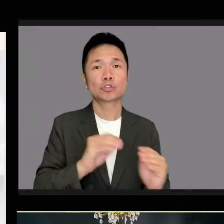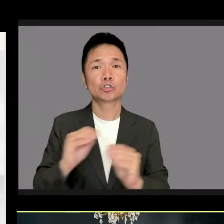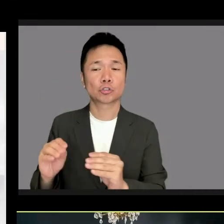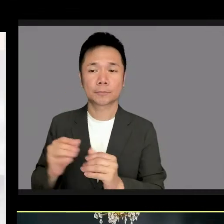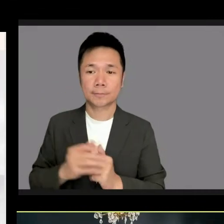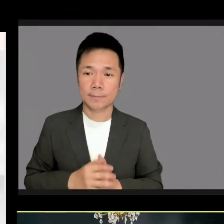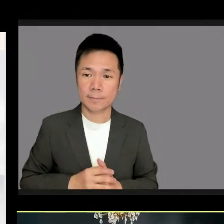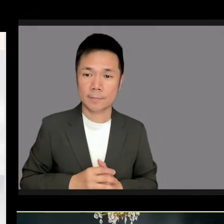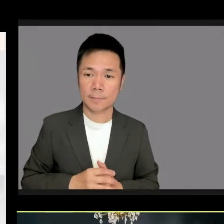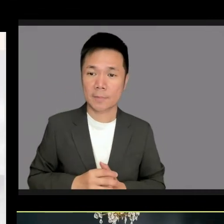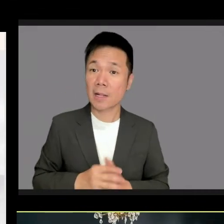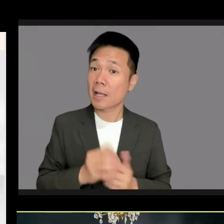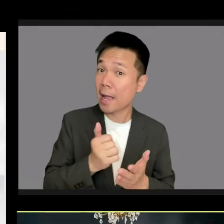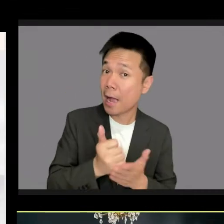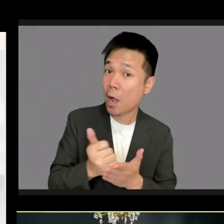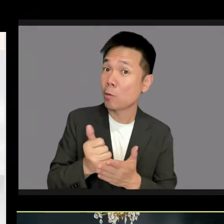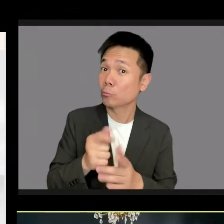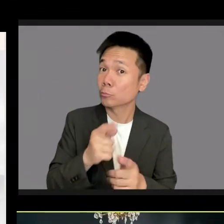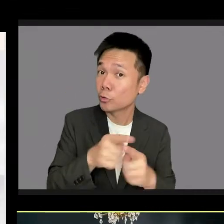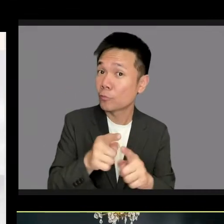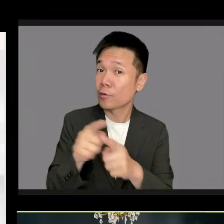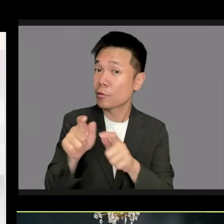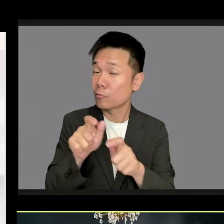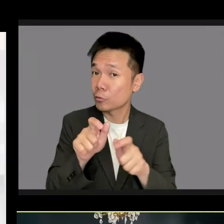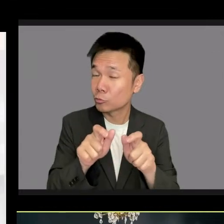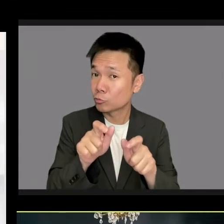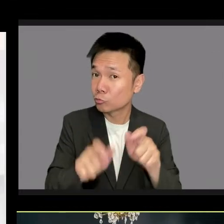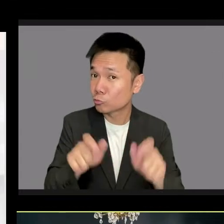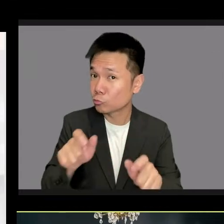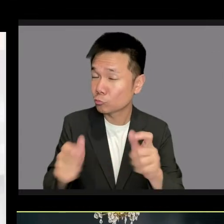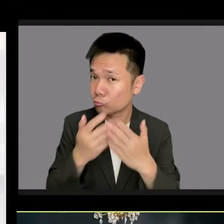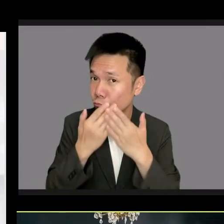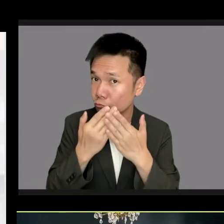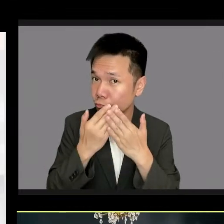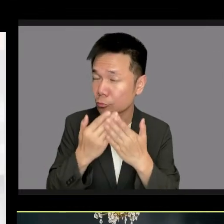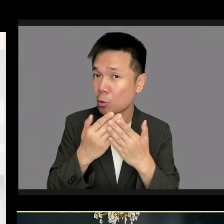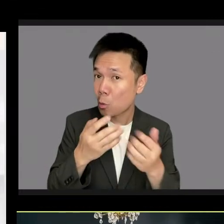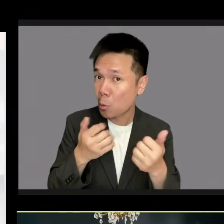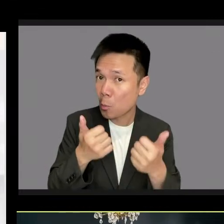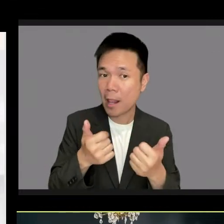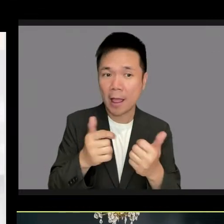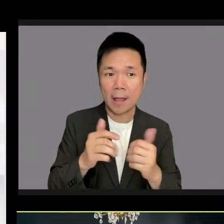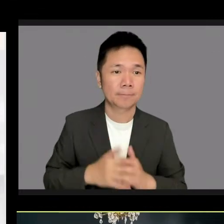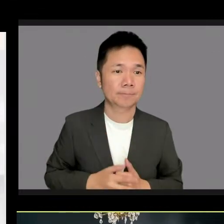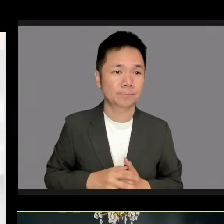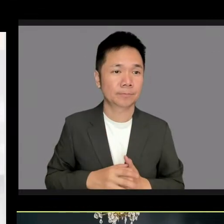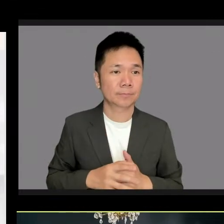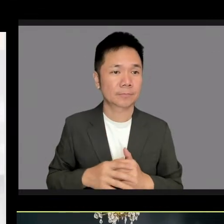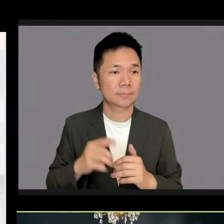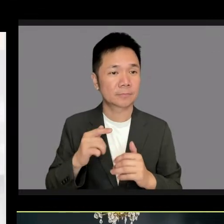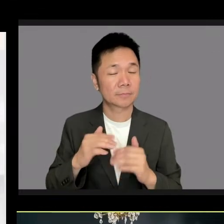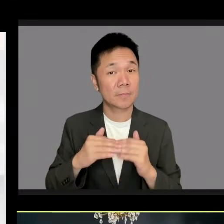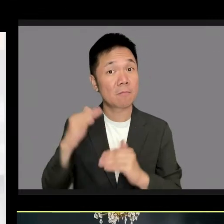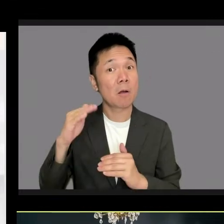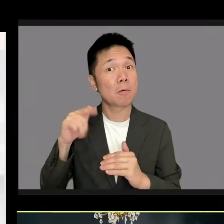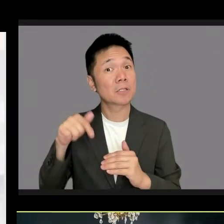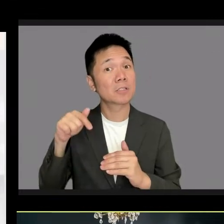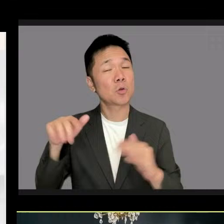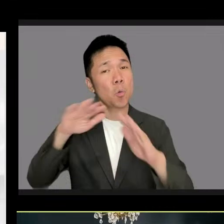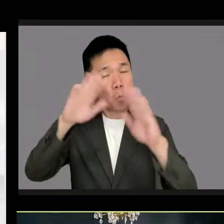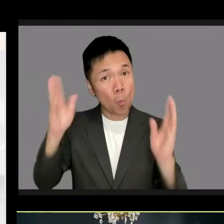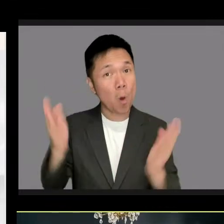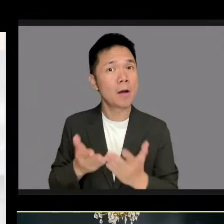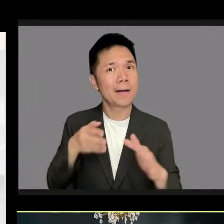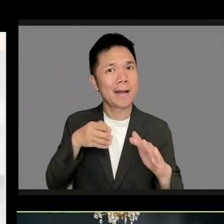passion for helping students and how they would learn, then it kind of transcended into how can we make the world more accessible